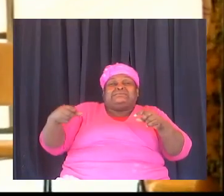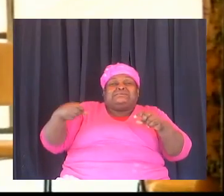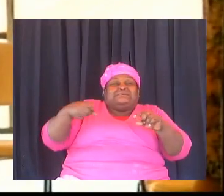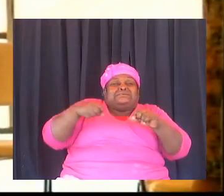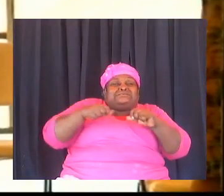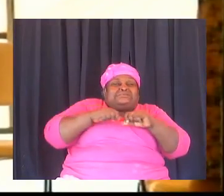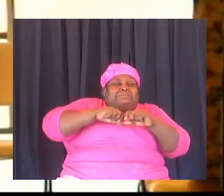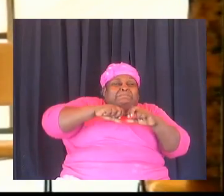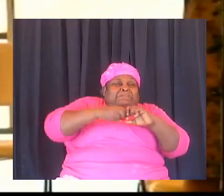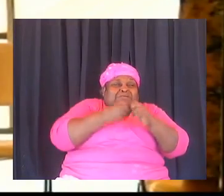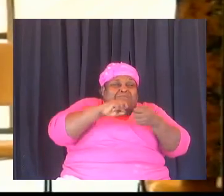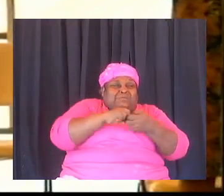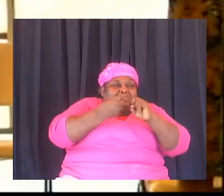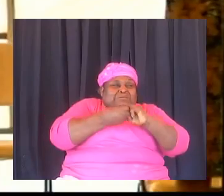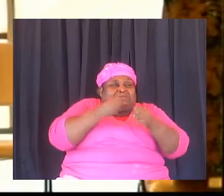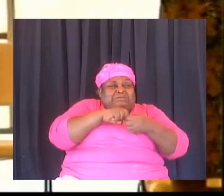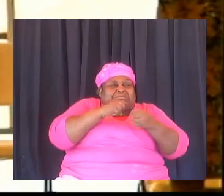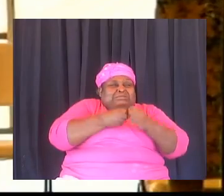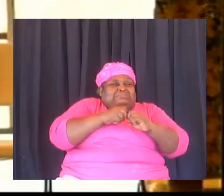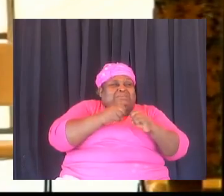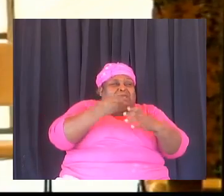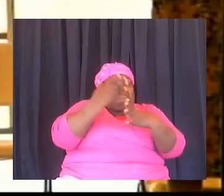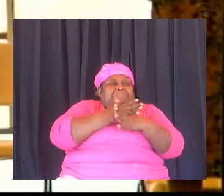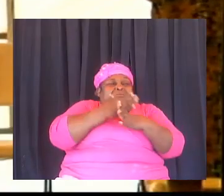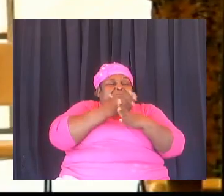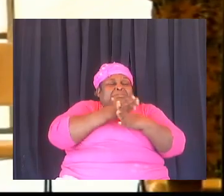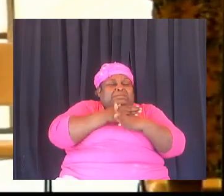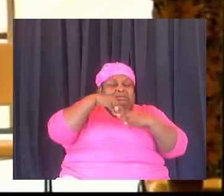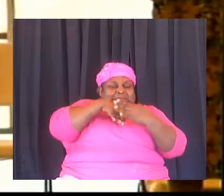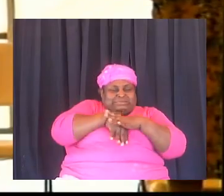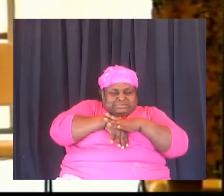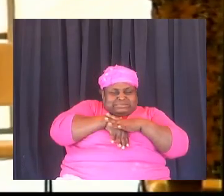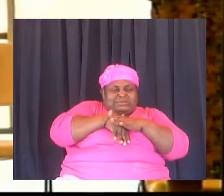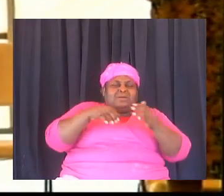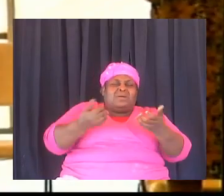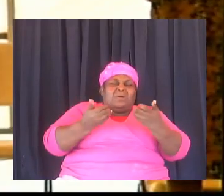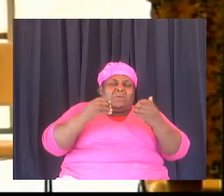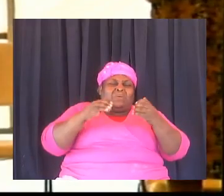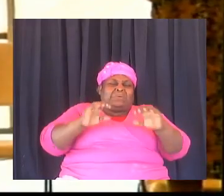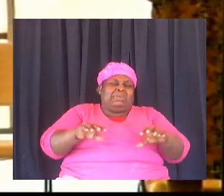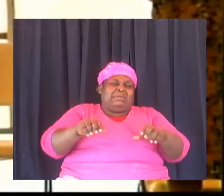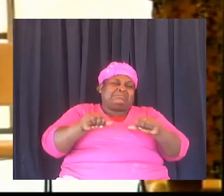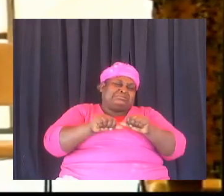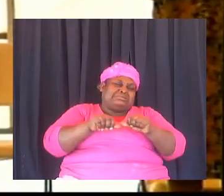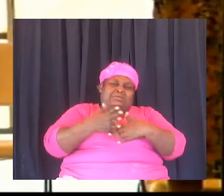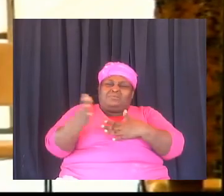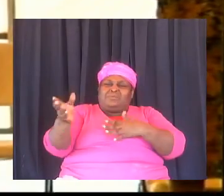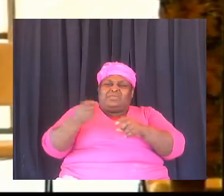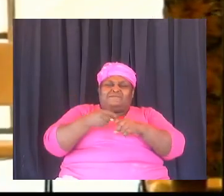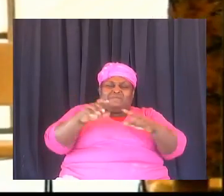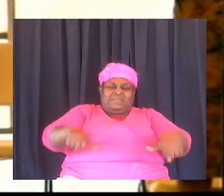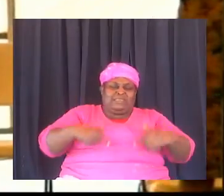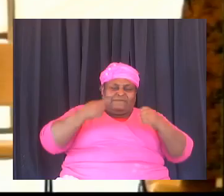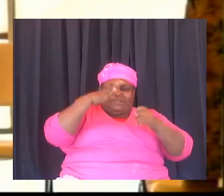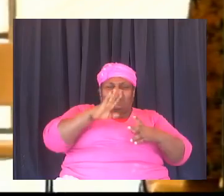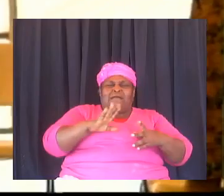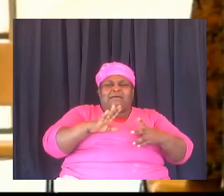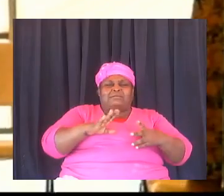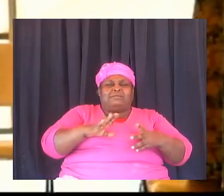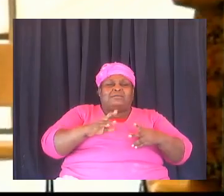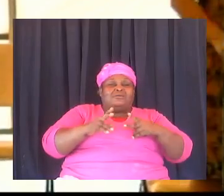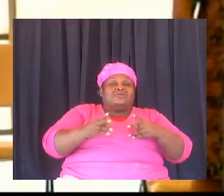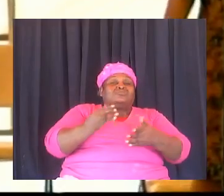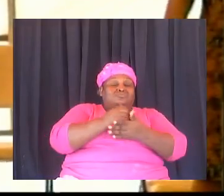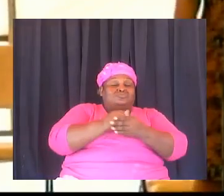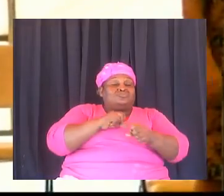inside and they say, how can I stay away from the house of the living God? I know that I might have done it. And you know what happened? Them come, but them sit down in the